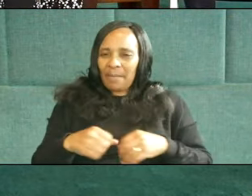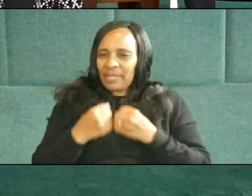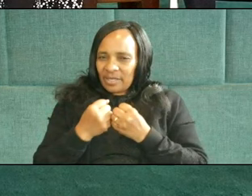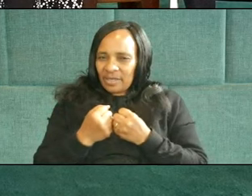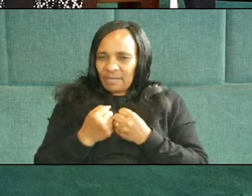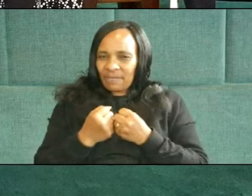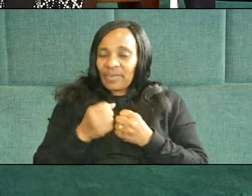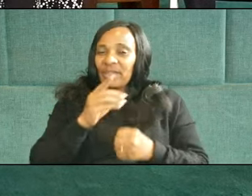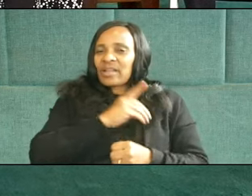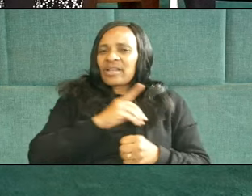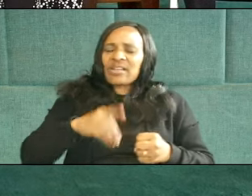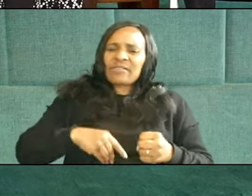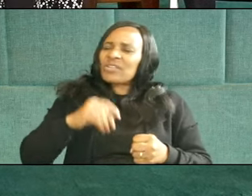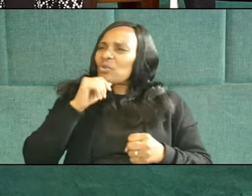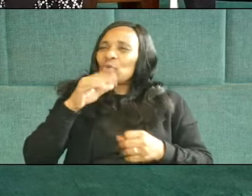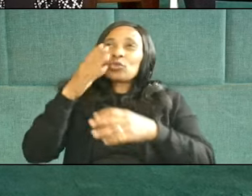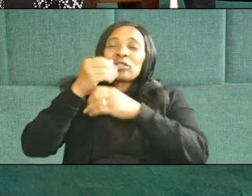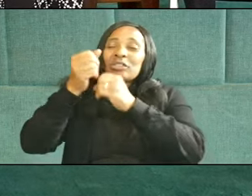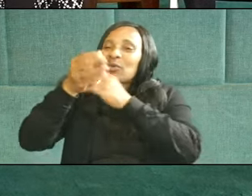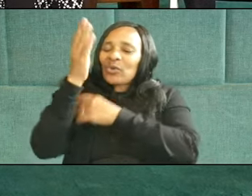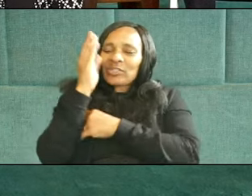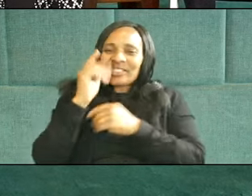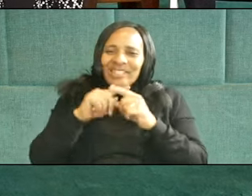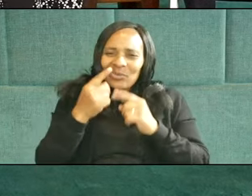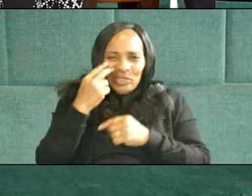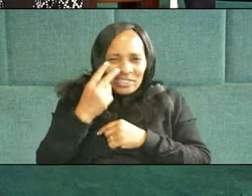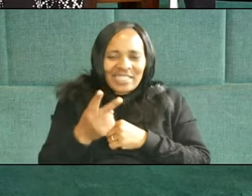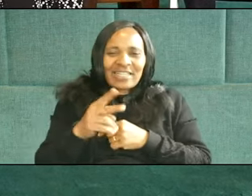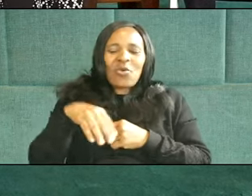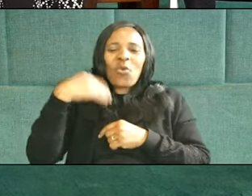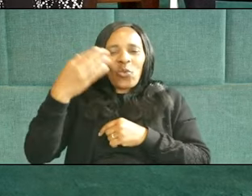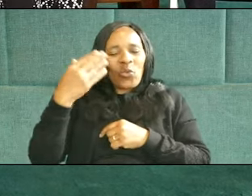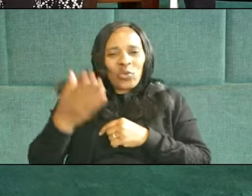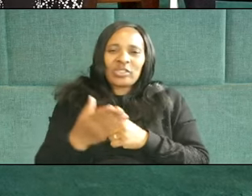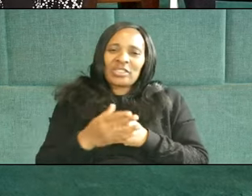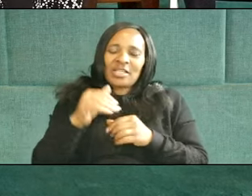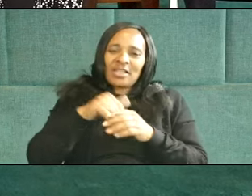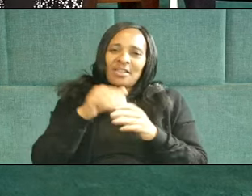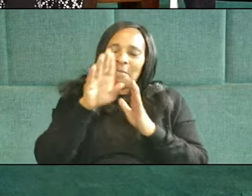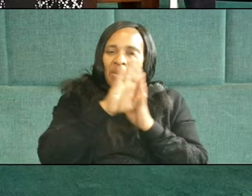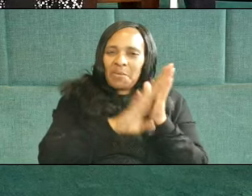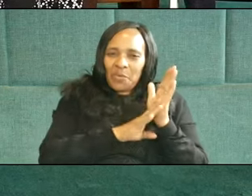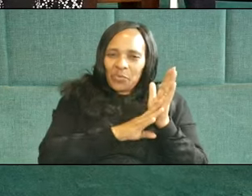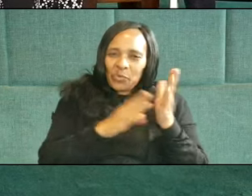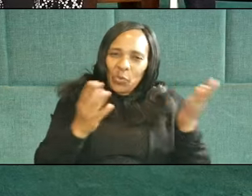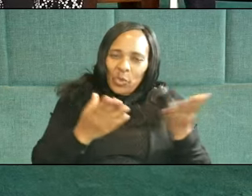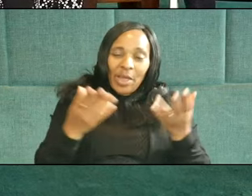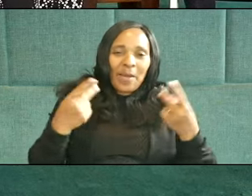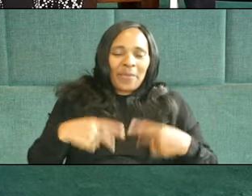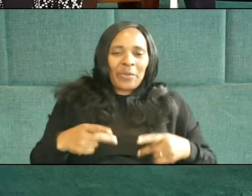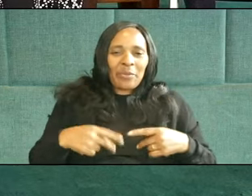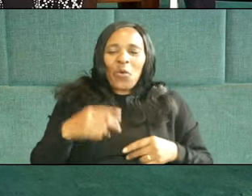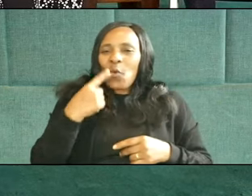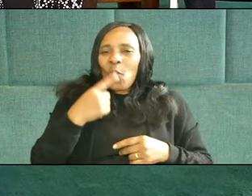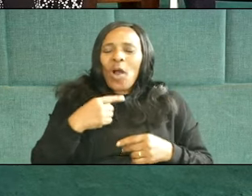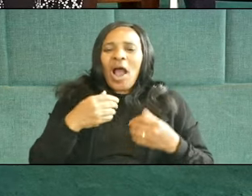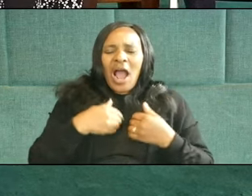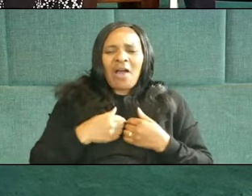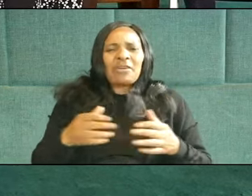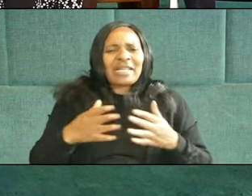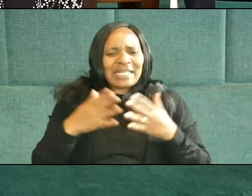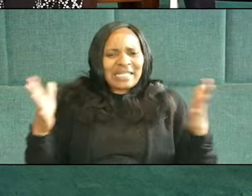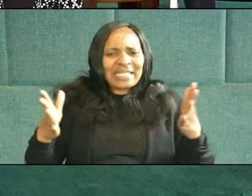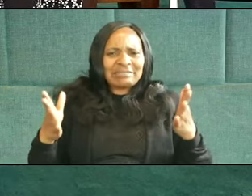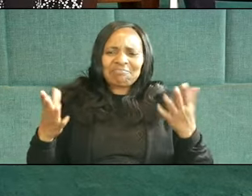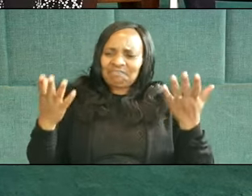is David did not trust in God, and we've seen that time and time again in the Bible, where people who have had great faith